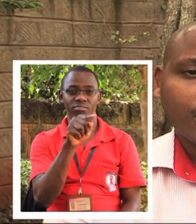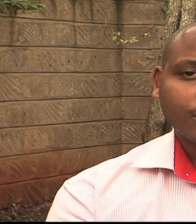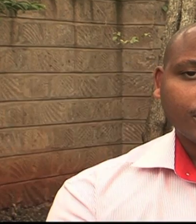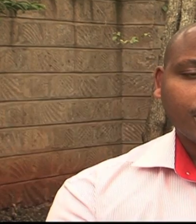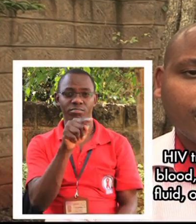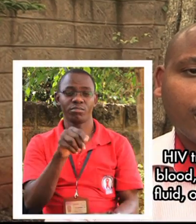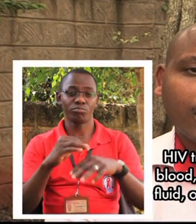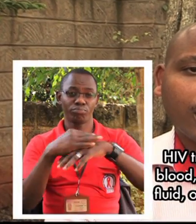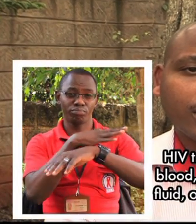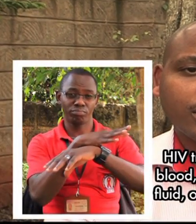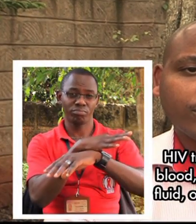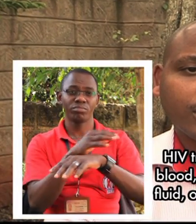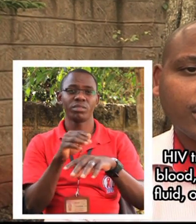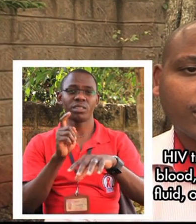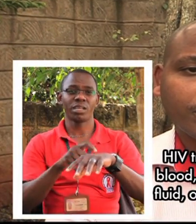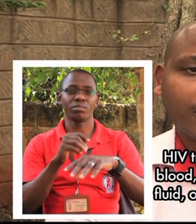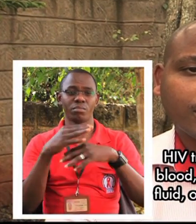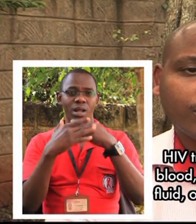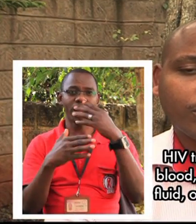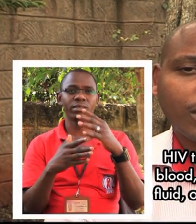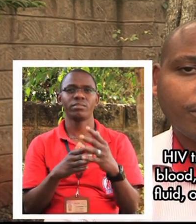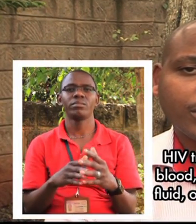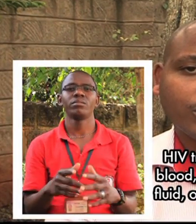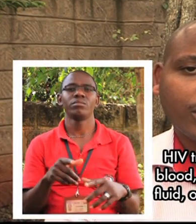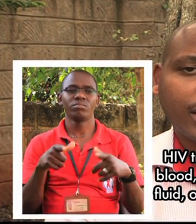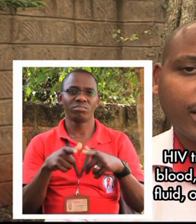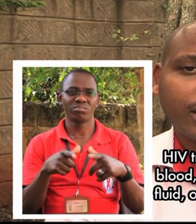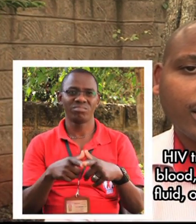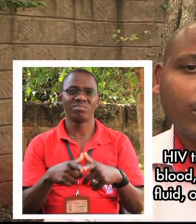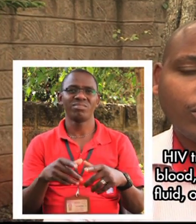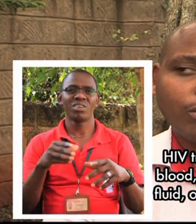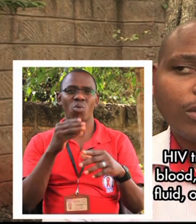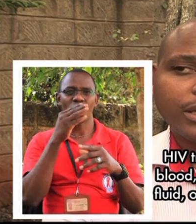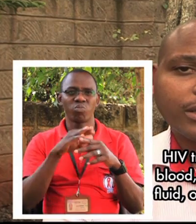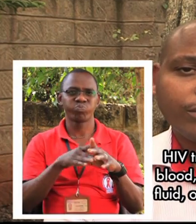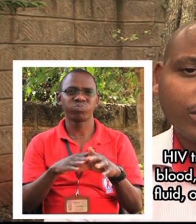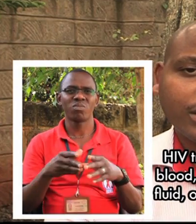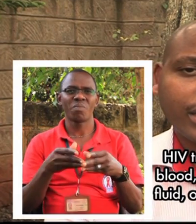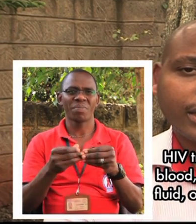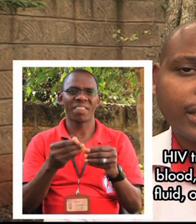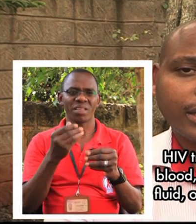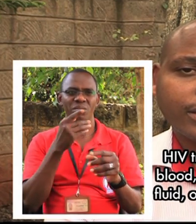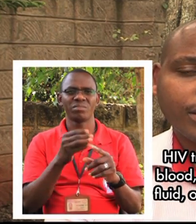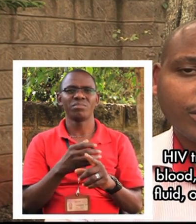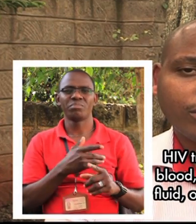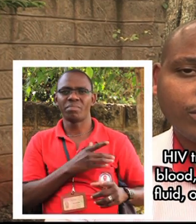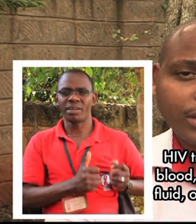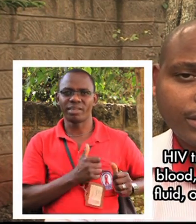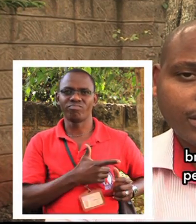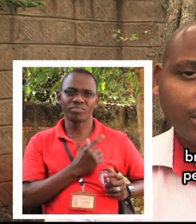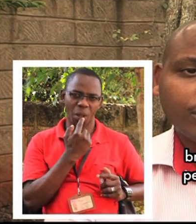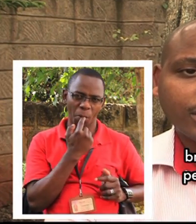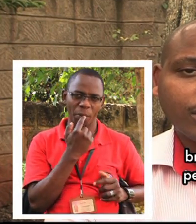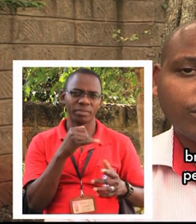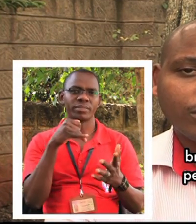one person to another? HIV can be passed from one person to another through body's fluids like seminal